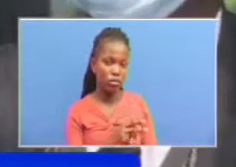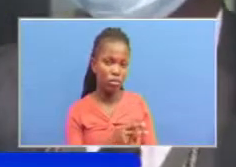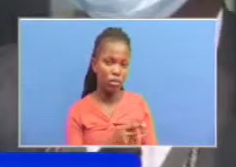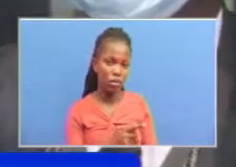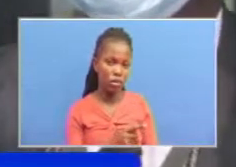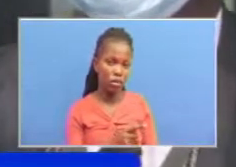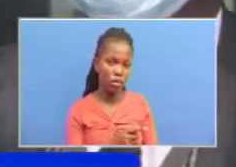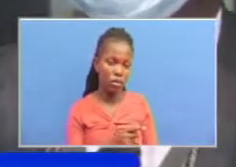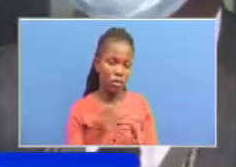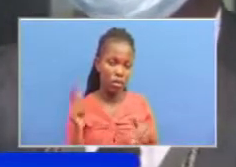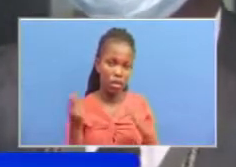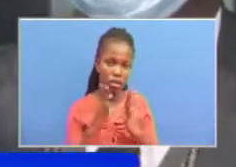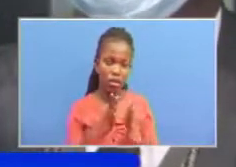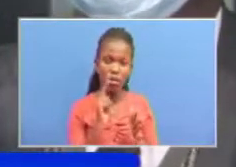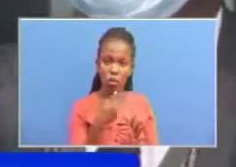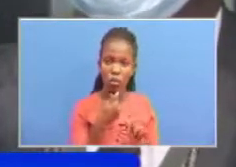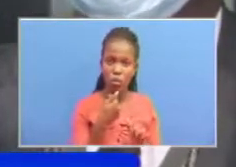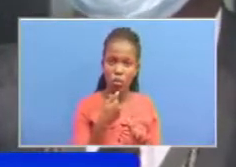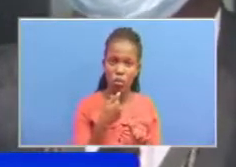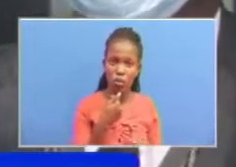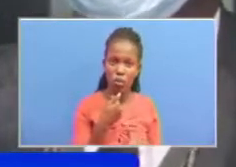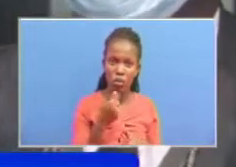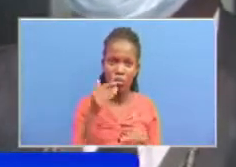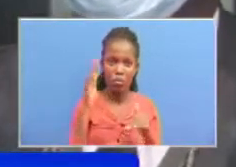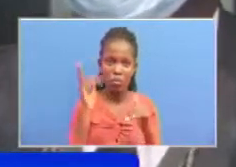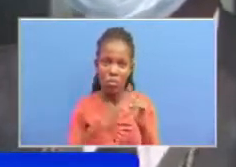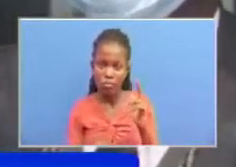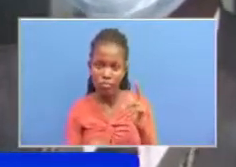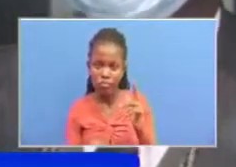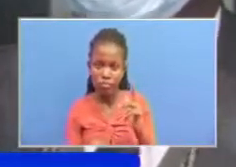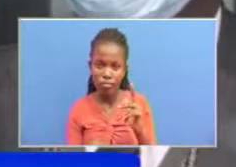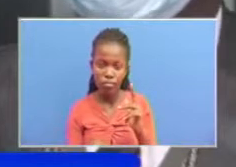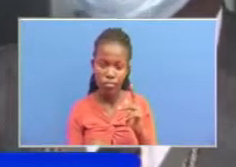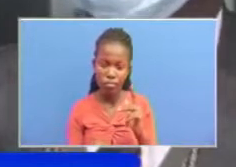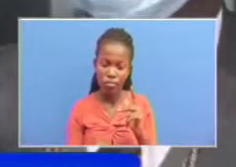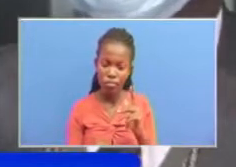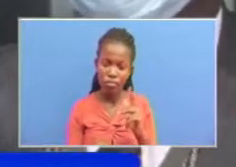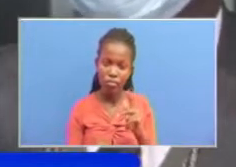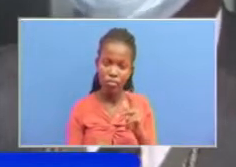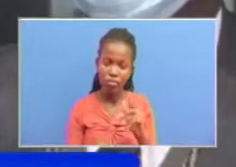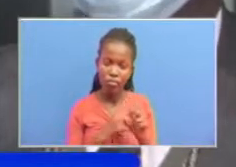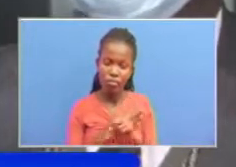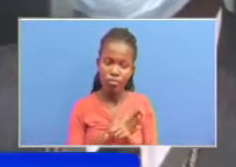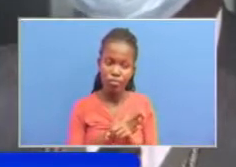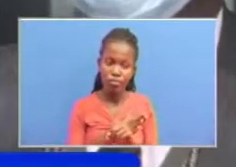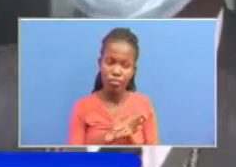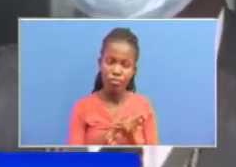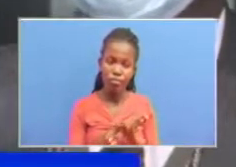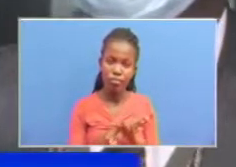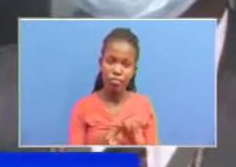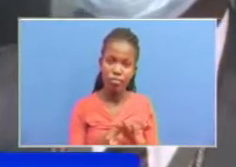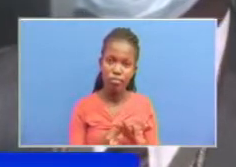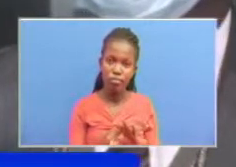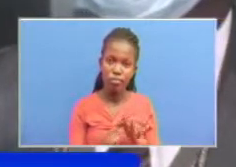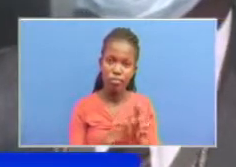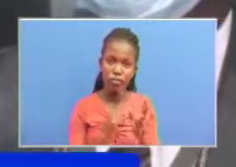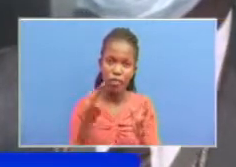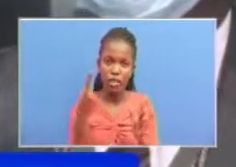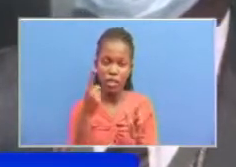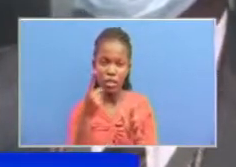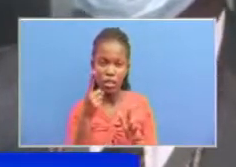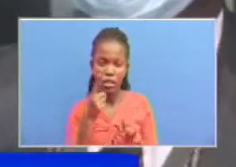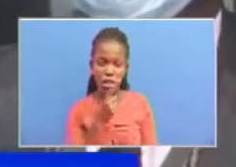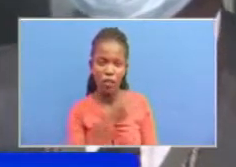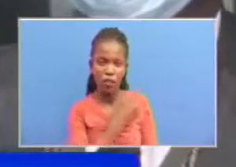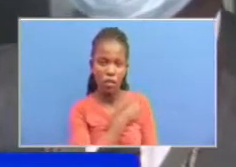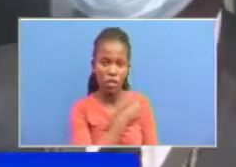Kenyans who cannot really get to a very severe form of COVID because they got the initial first vaccine.